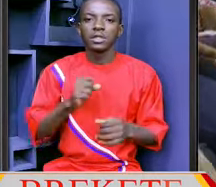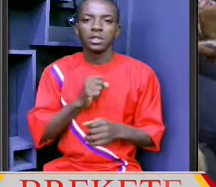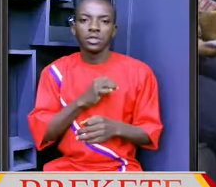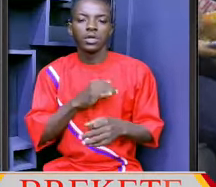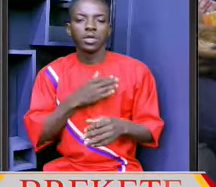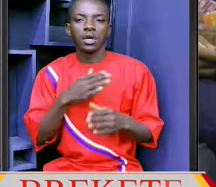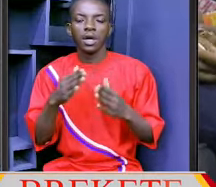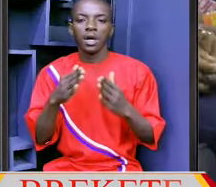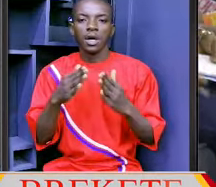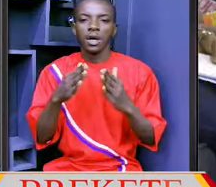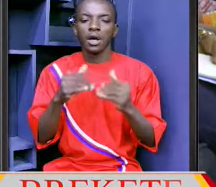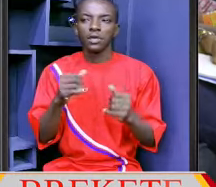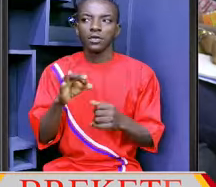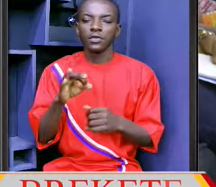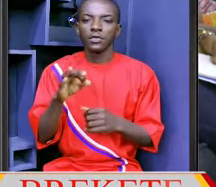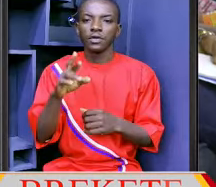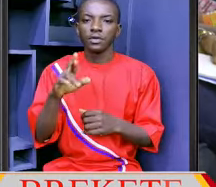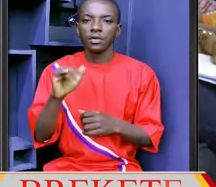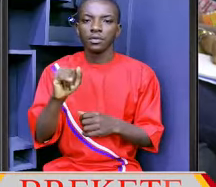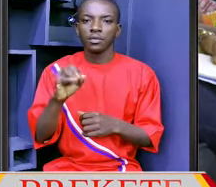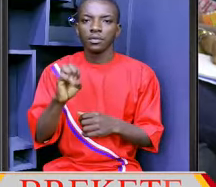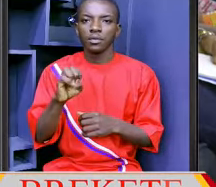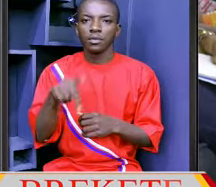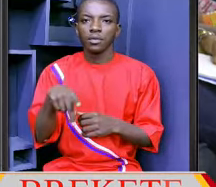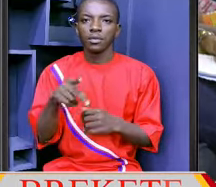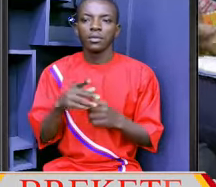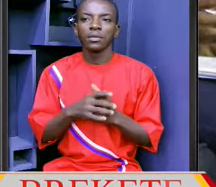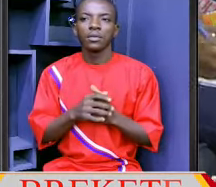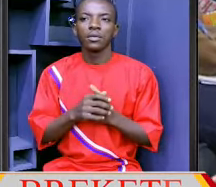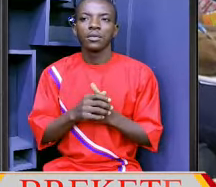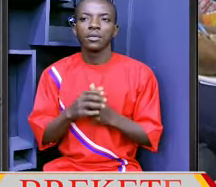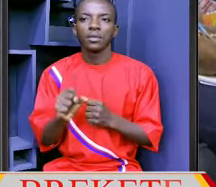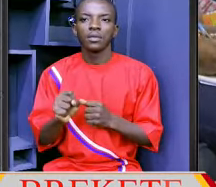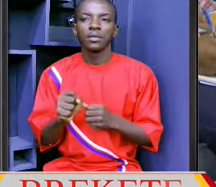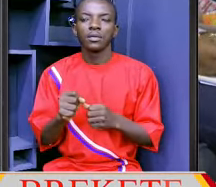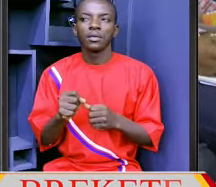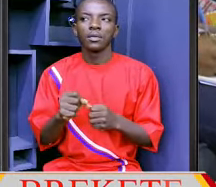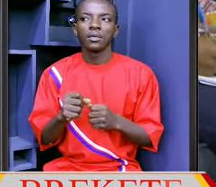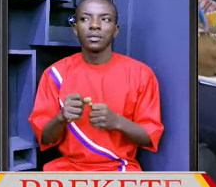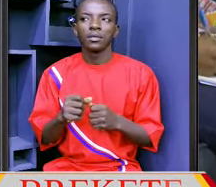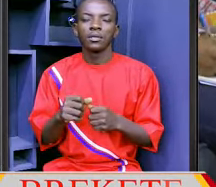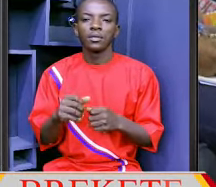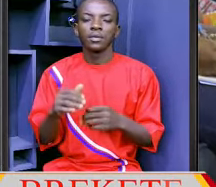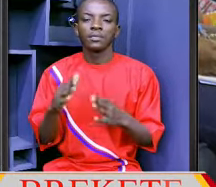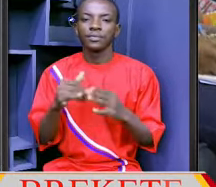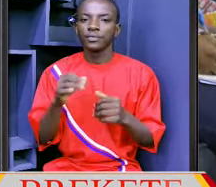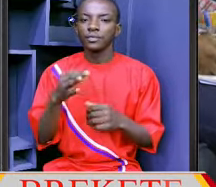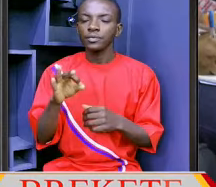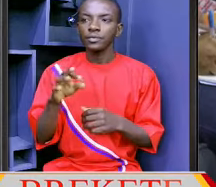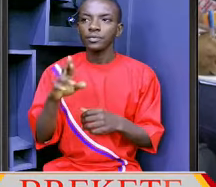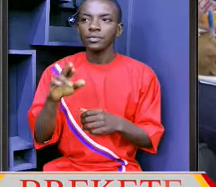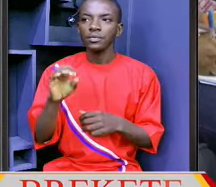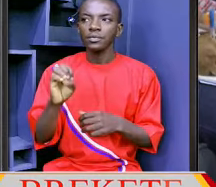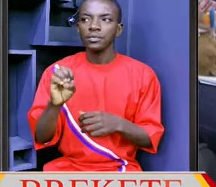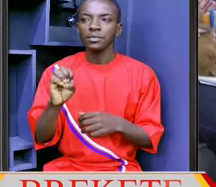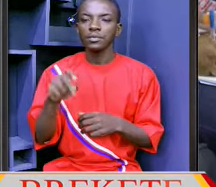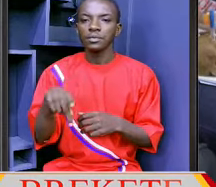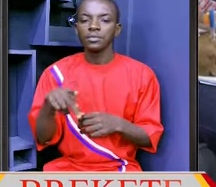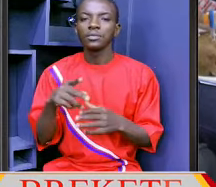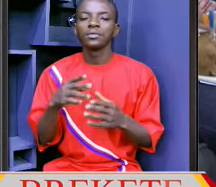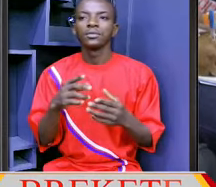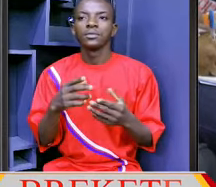Reps? The House of Reps have been a House of Reps. The House of Rep member, where they do well in the House of